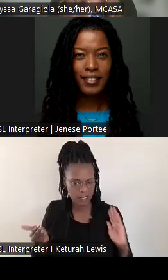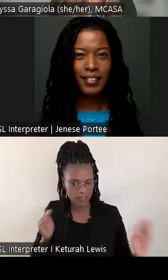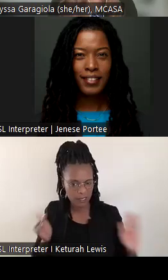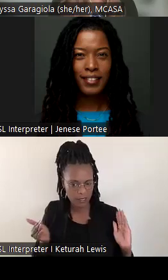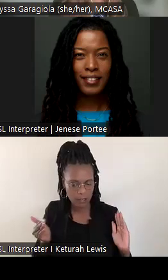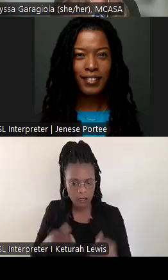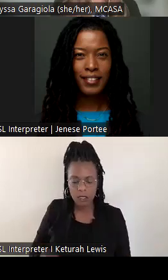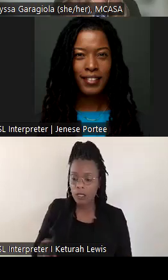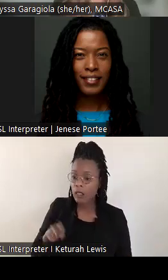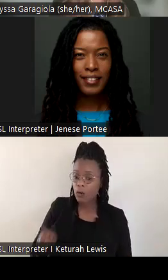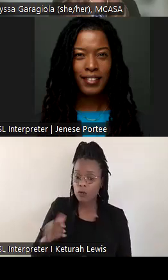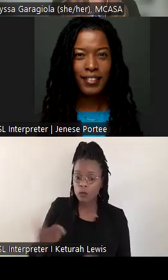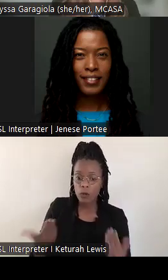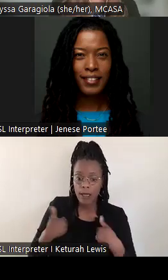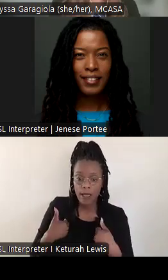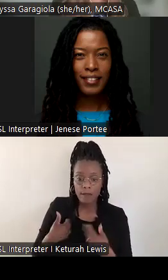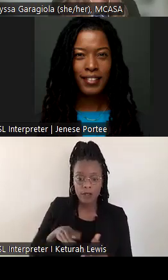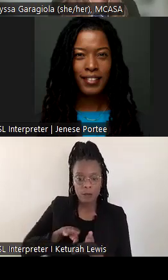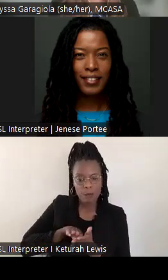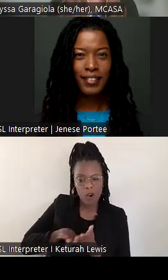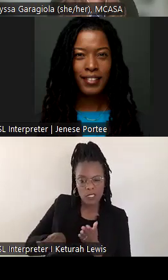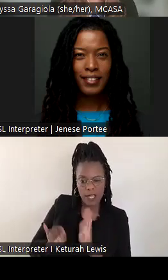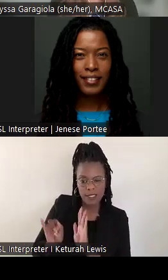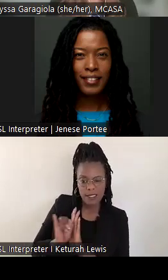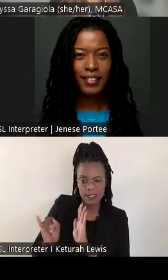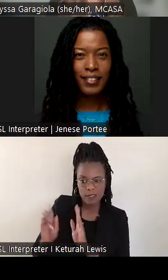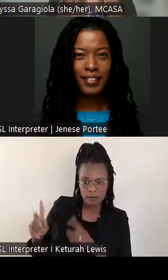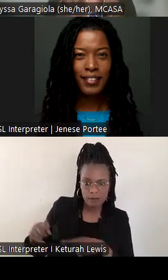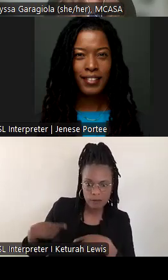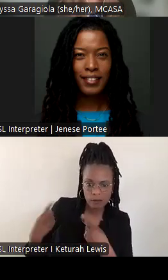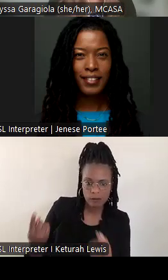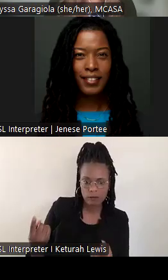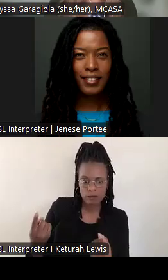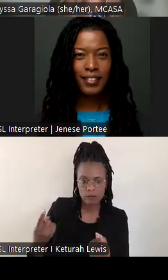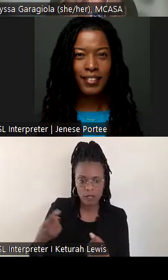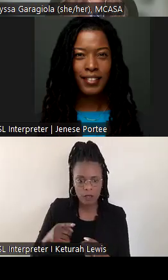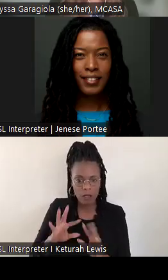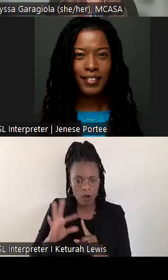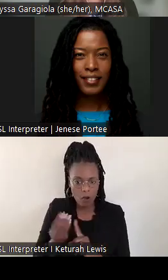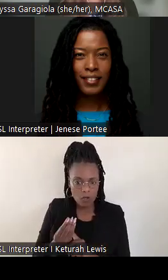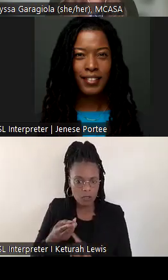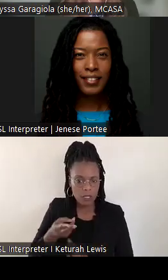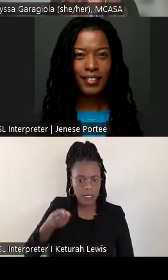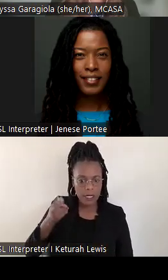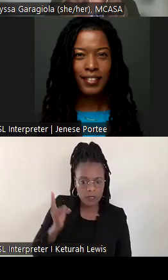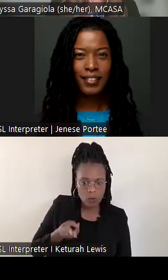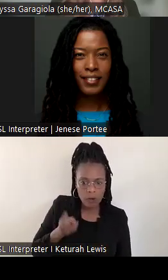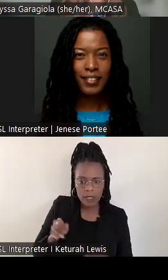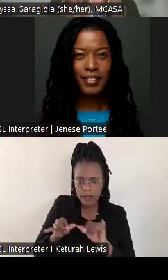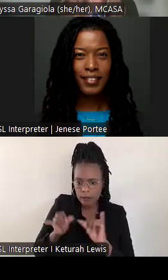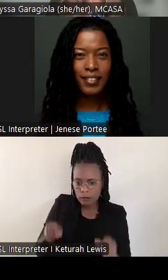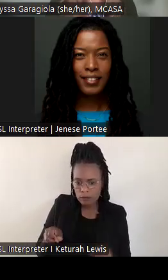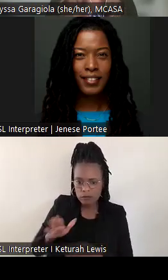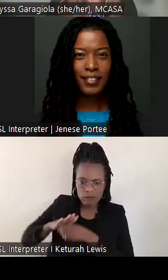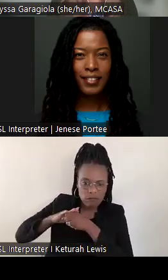marginalized identities have been culturally, historically, systemically, and institutionally oppressed in